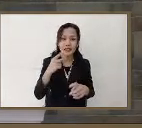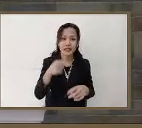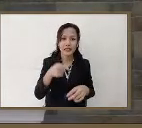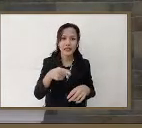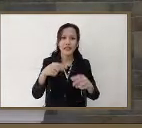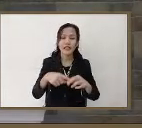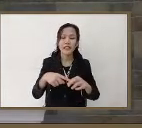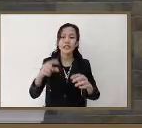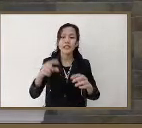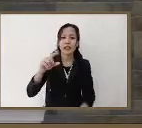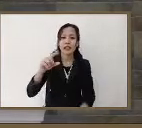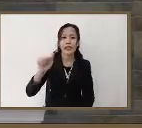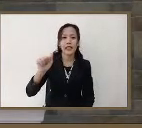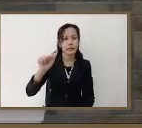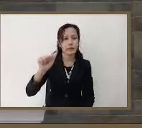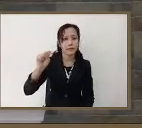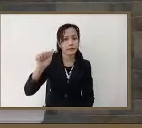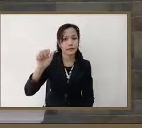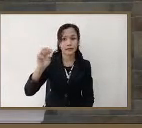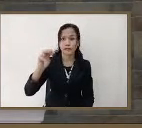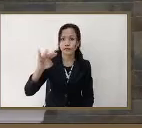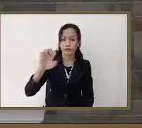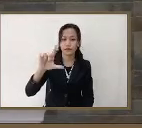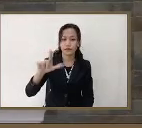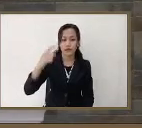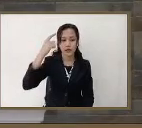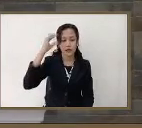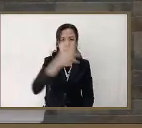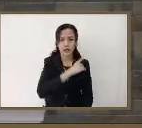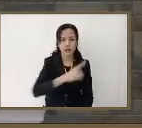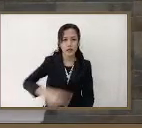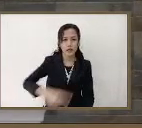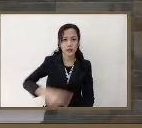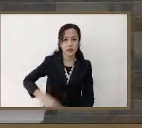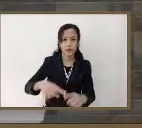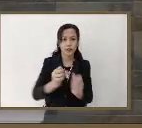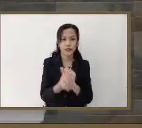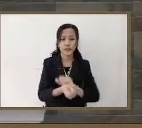but as far as the major persons of the 1 Samuel is